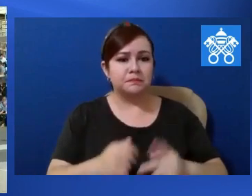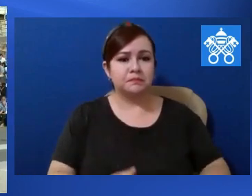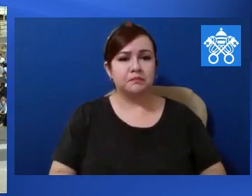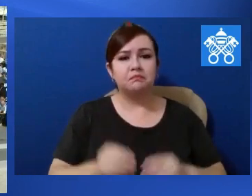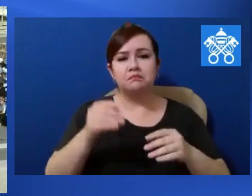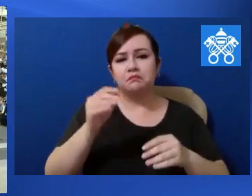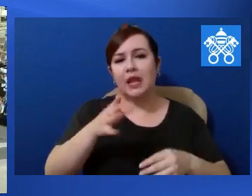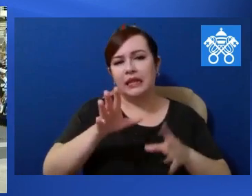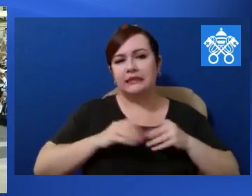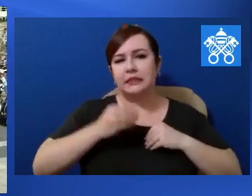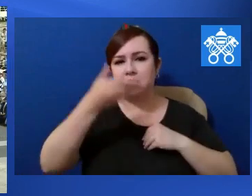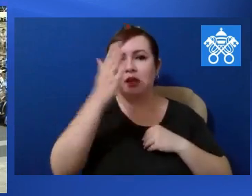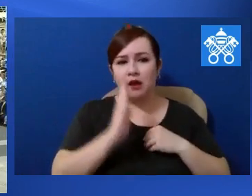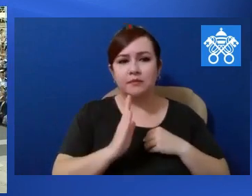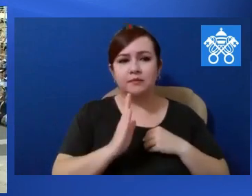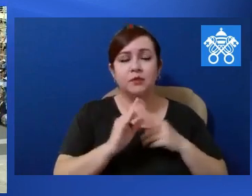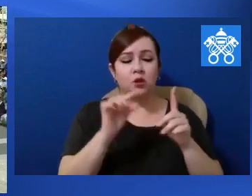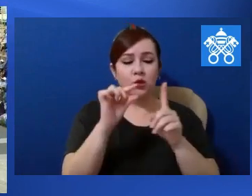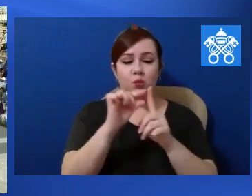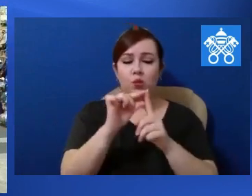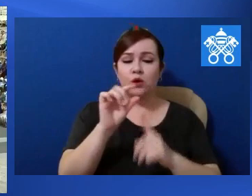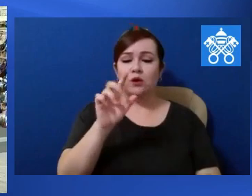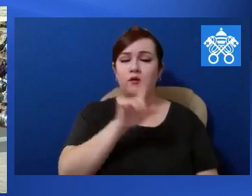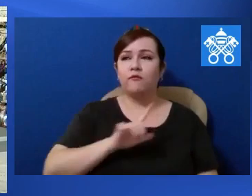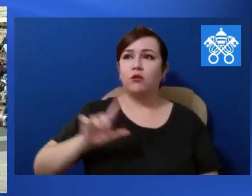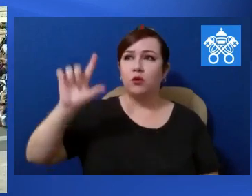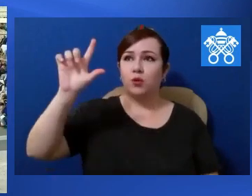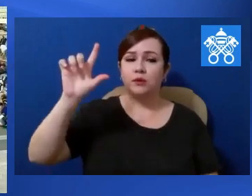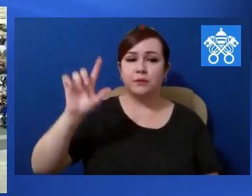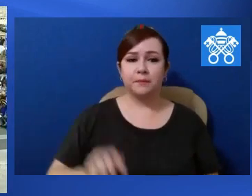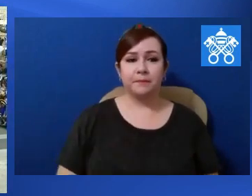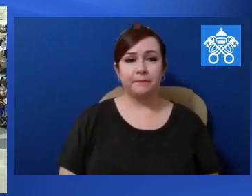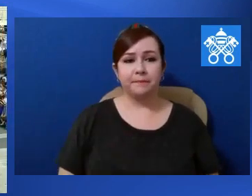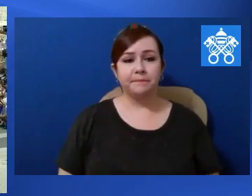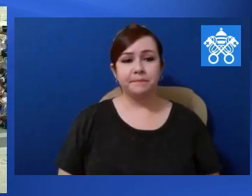me." The word of the Lord.